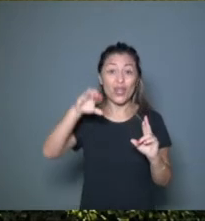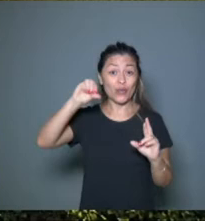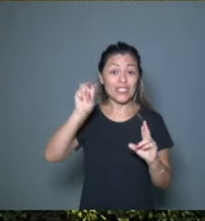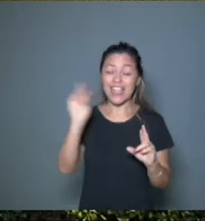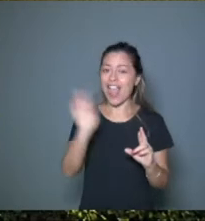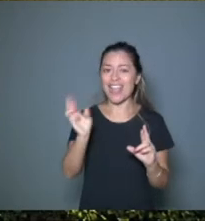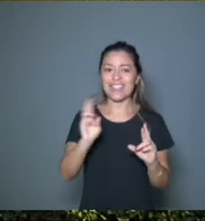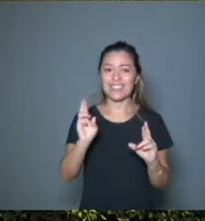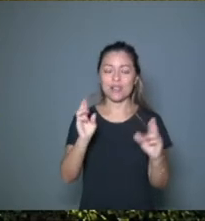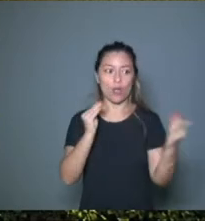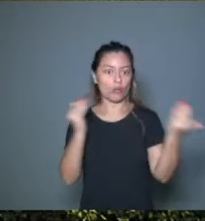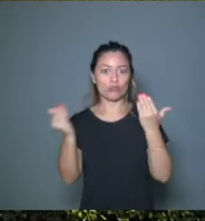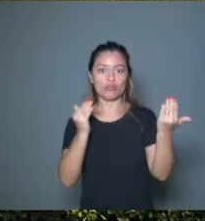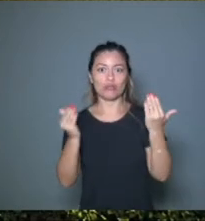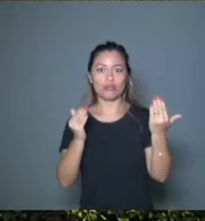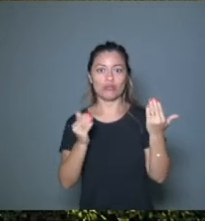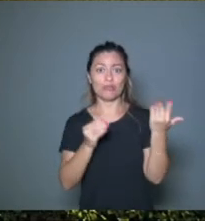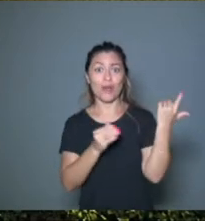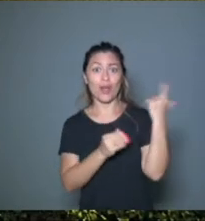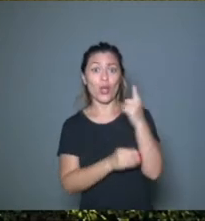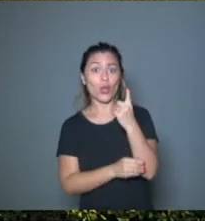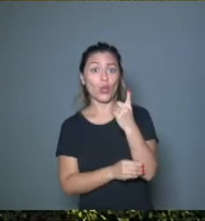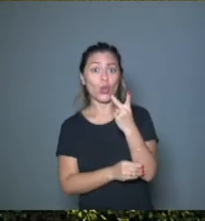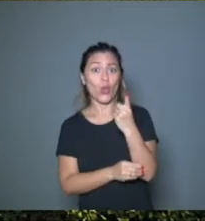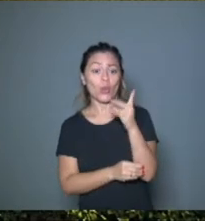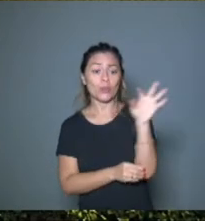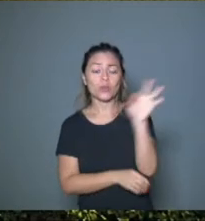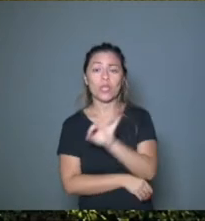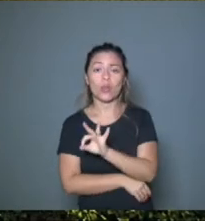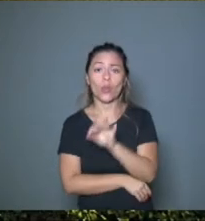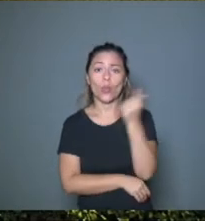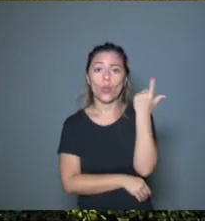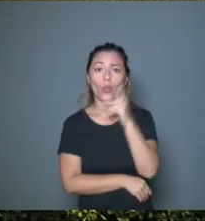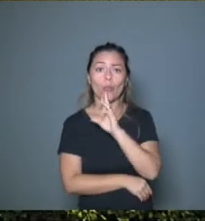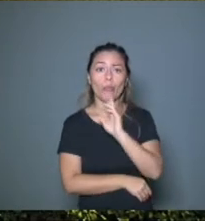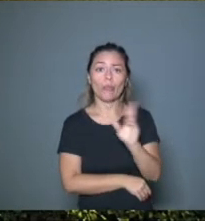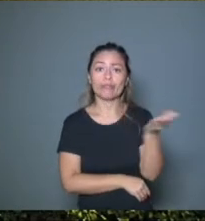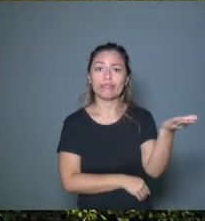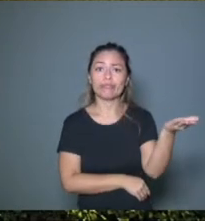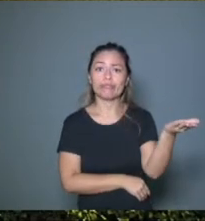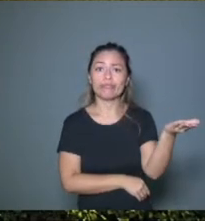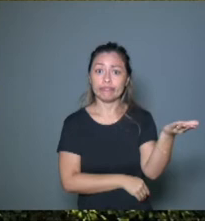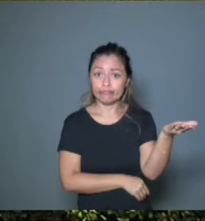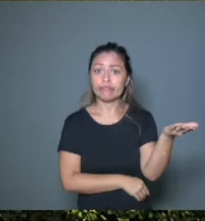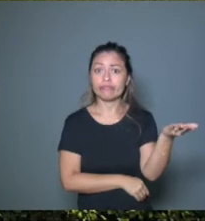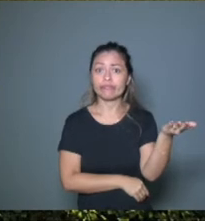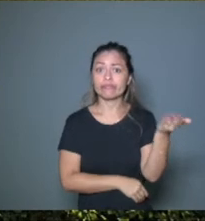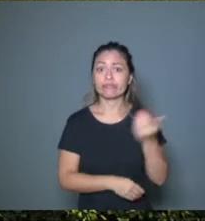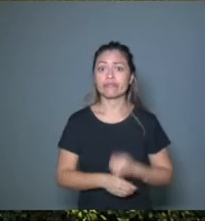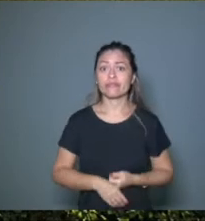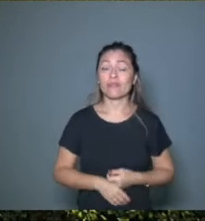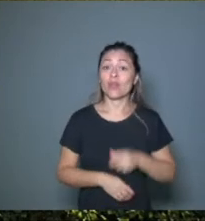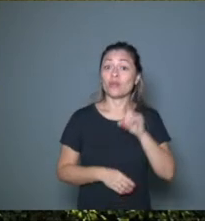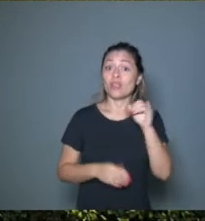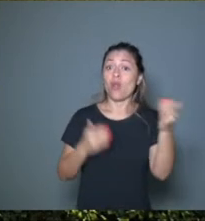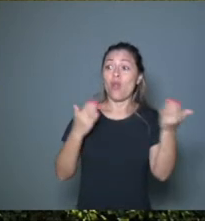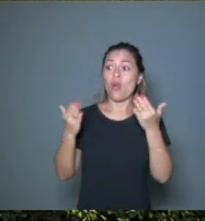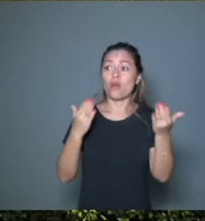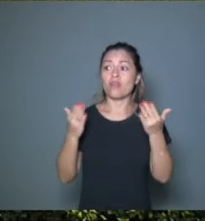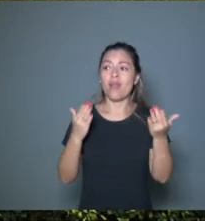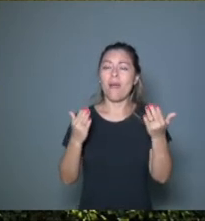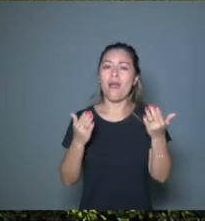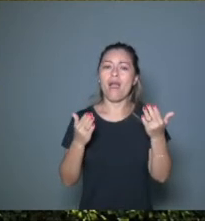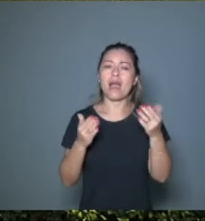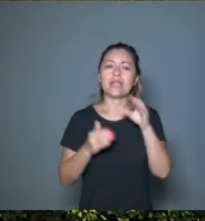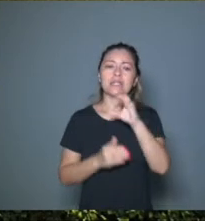Isso significa que ele ganhou anualizado 12%, né? 12,1%. So 12.1% on an